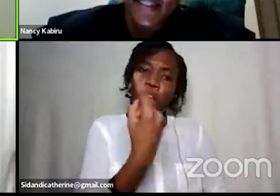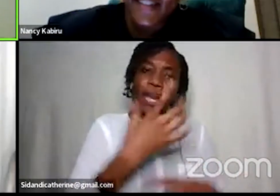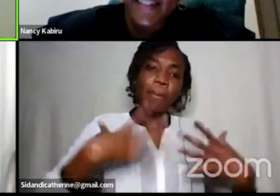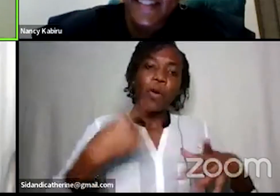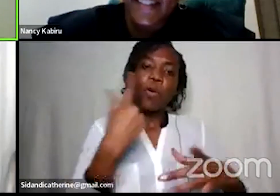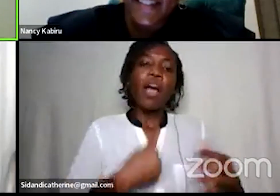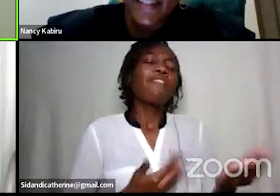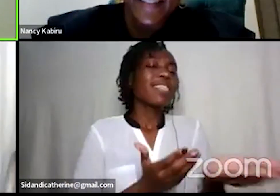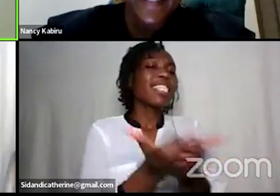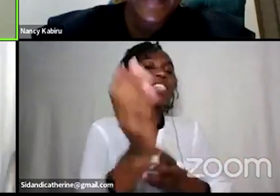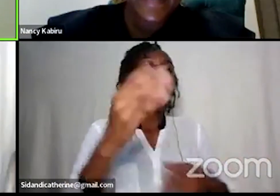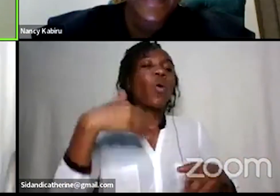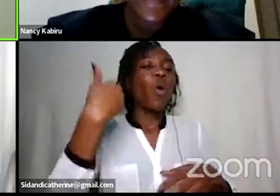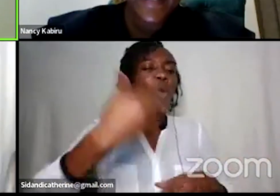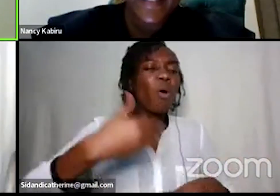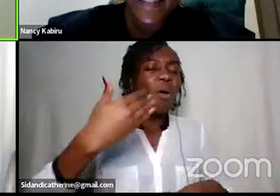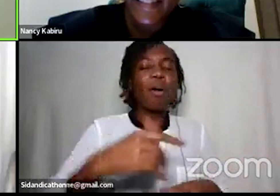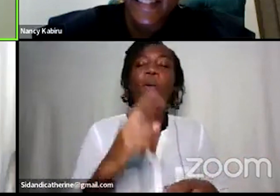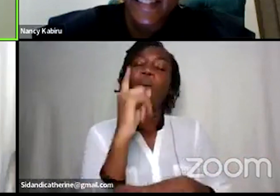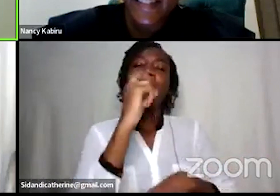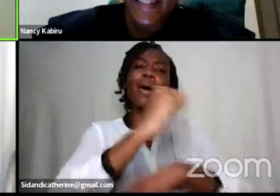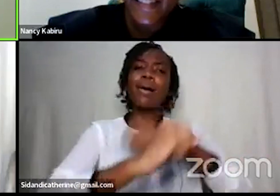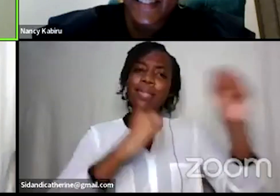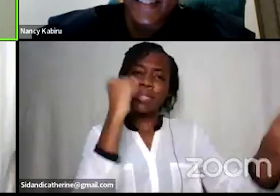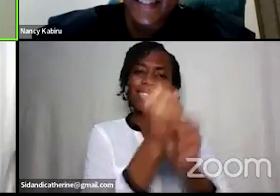that runs for almost a whole year. And